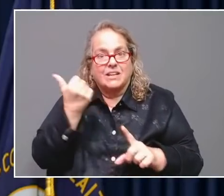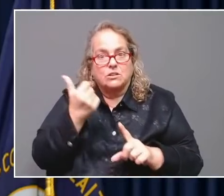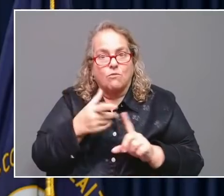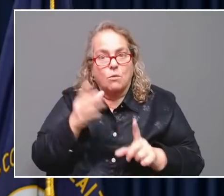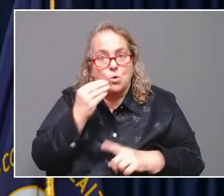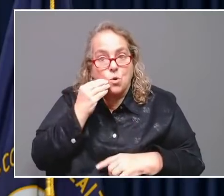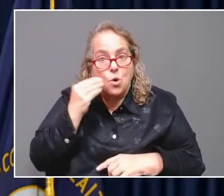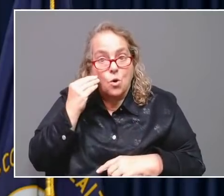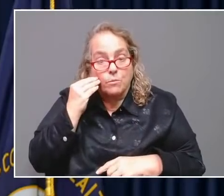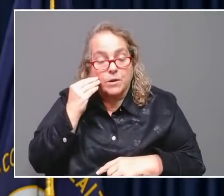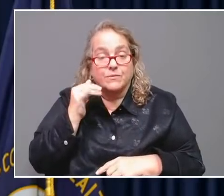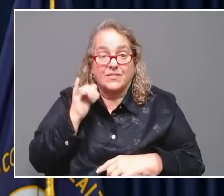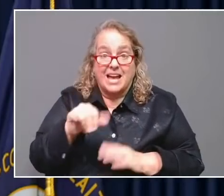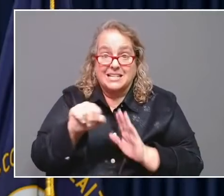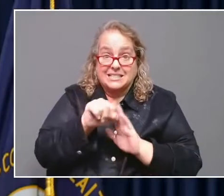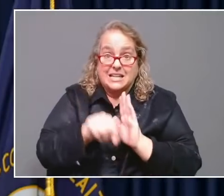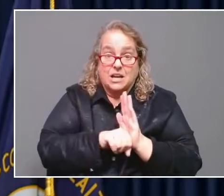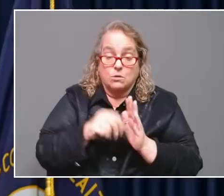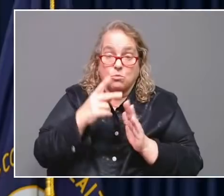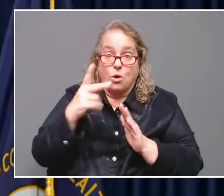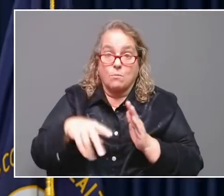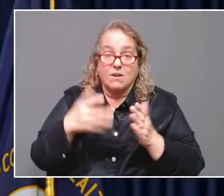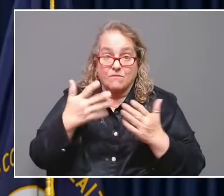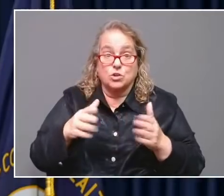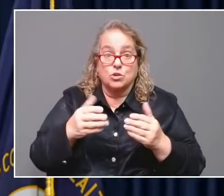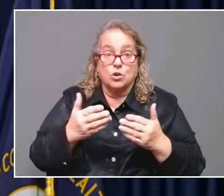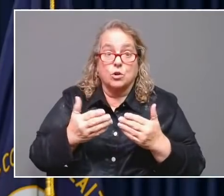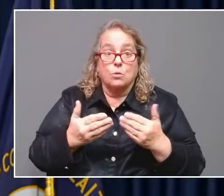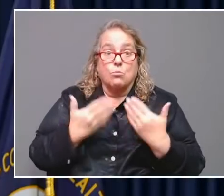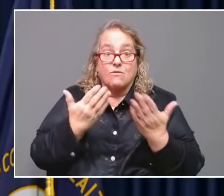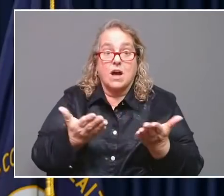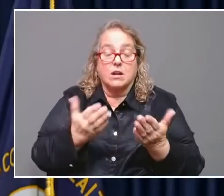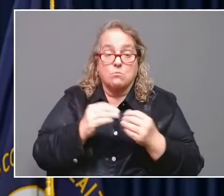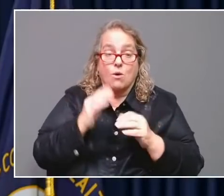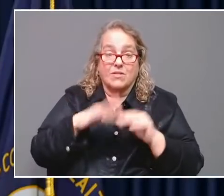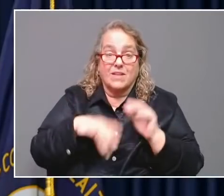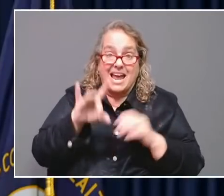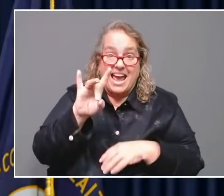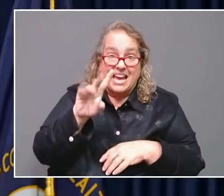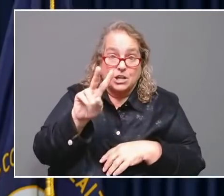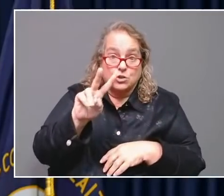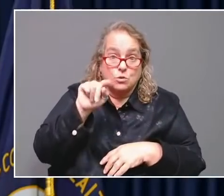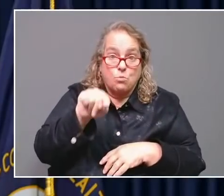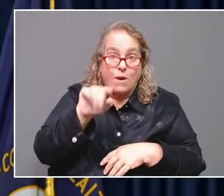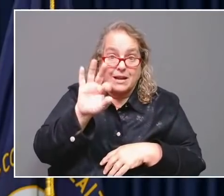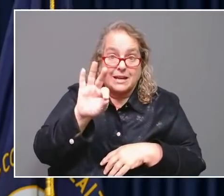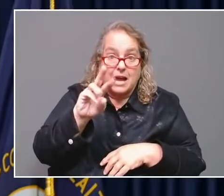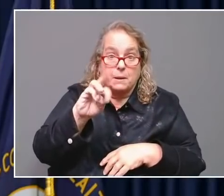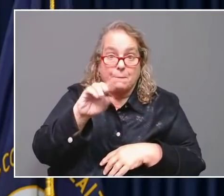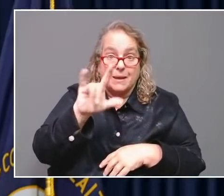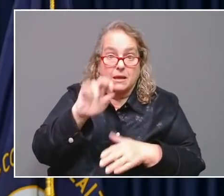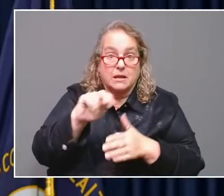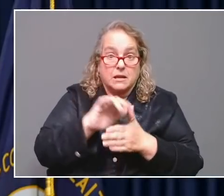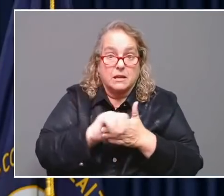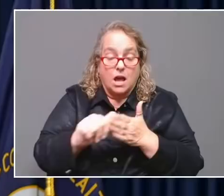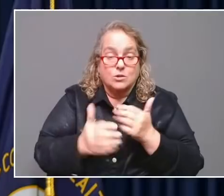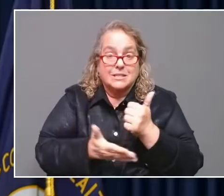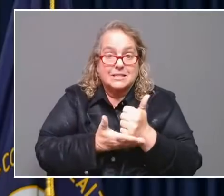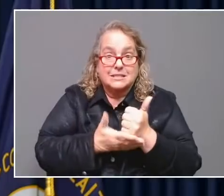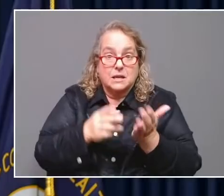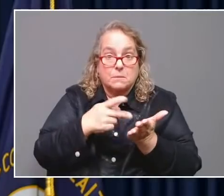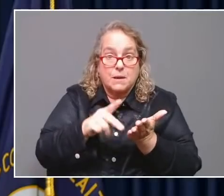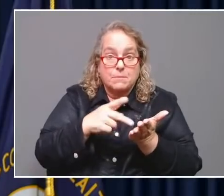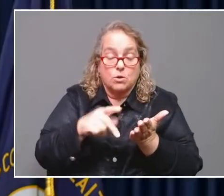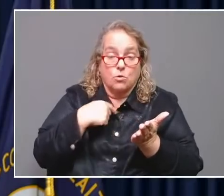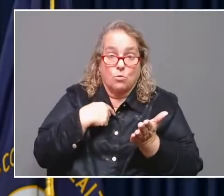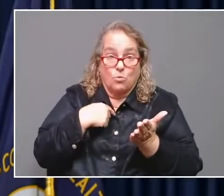has provided more than $82.9 million in assistance payments. We launched it March of